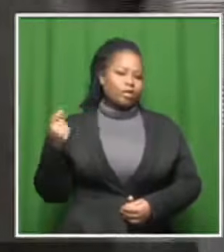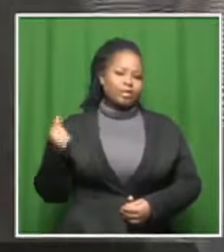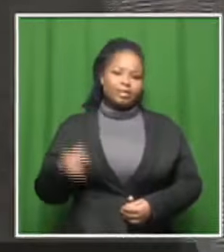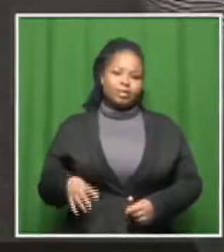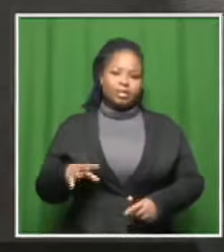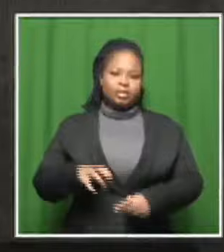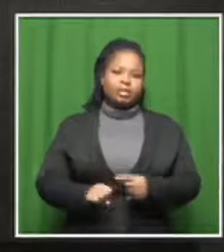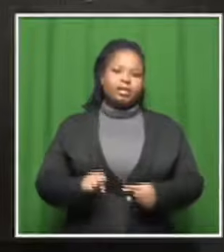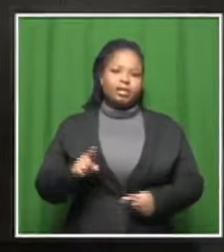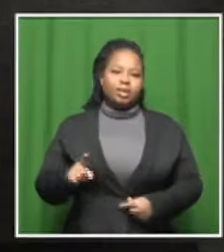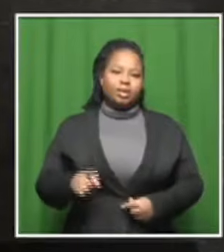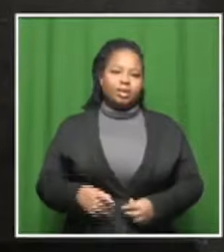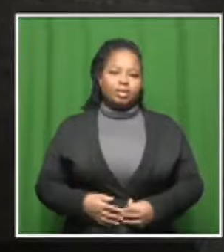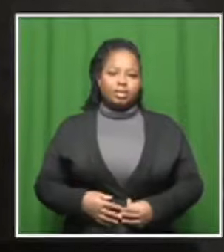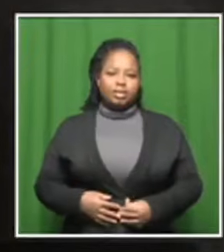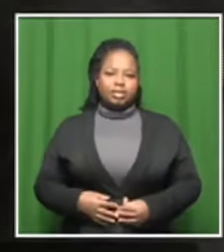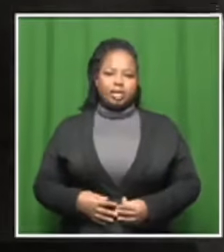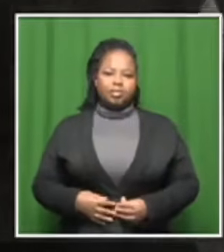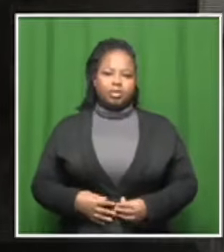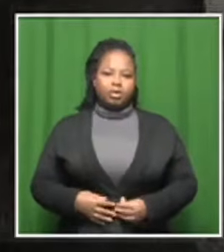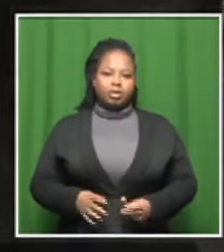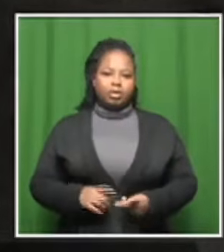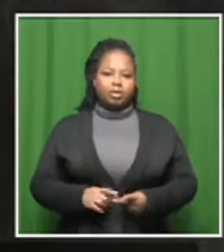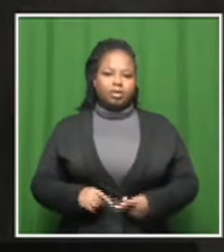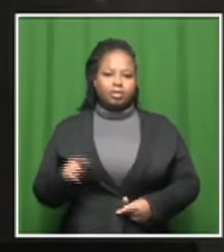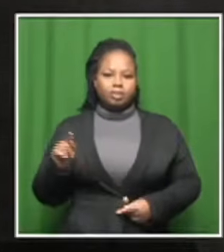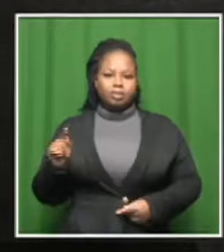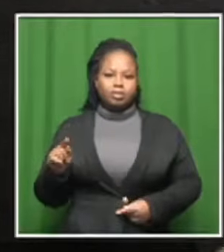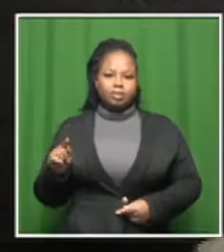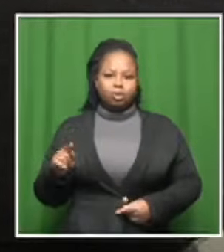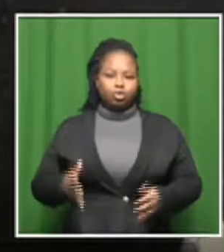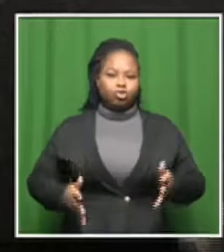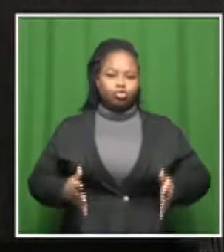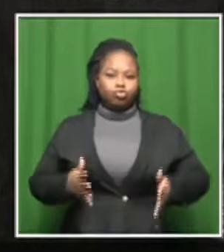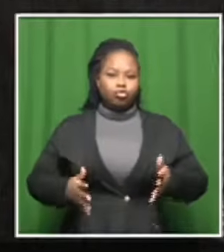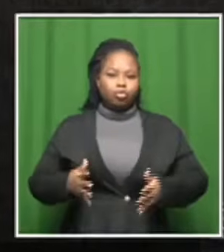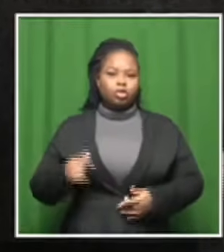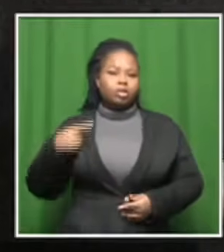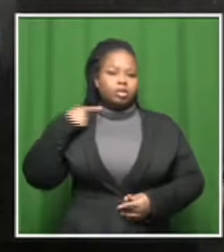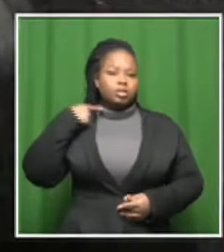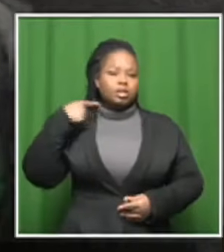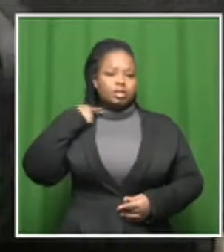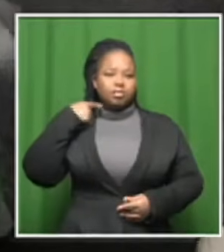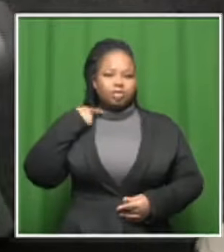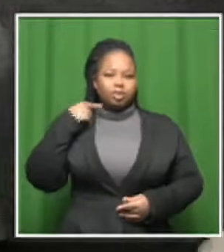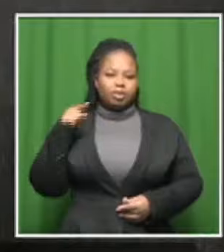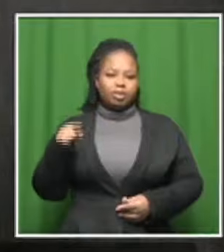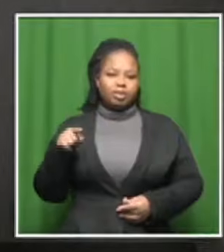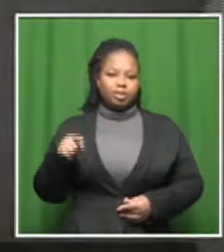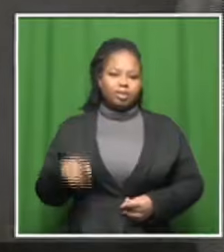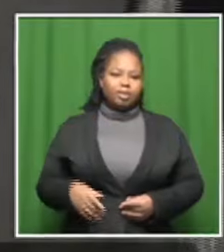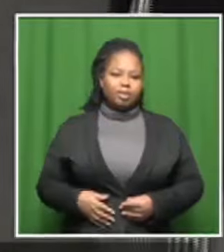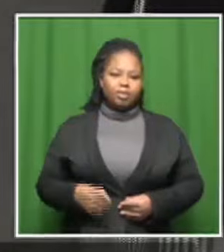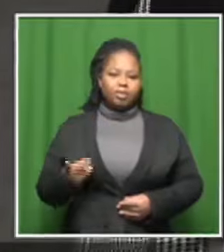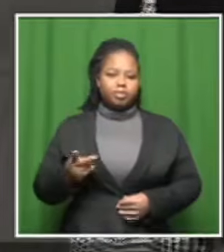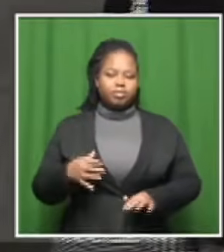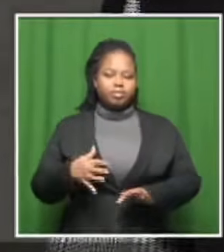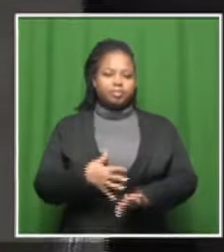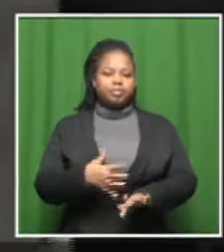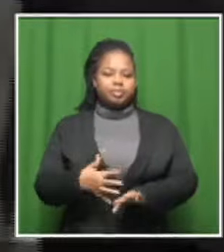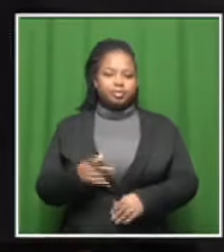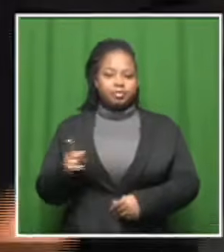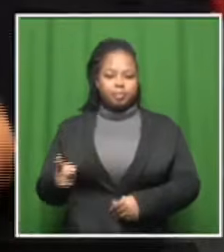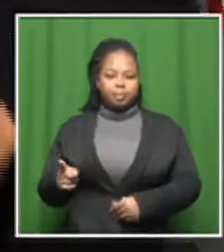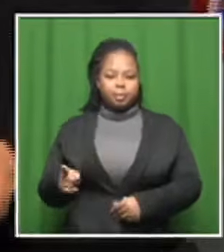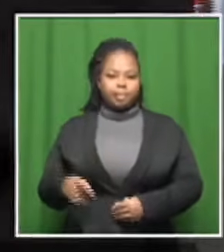Dexter obviously is a robot dog, and just behind him is a drone for targeted